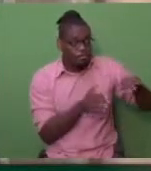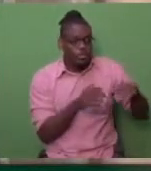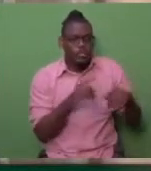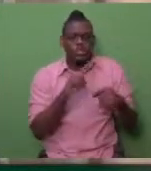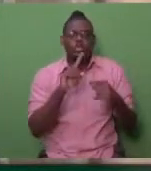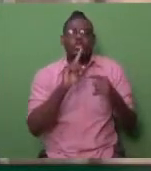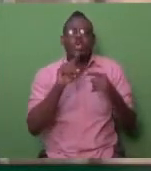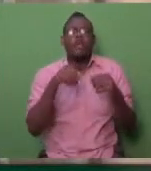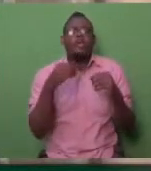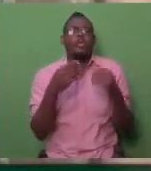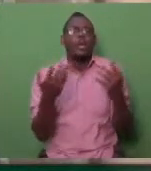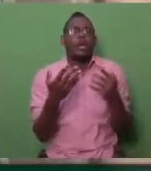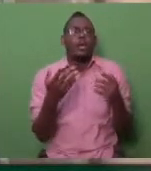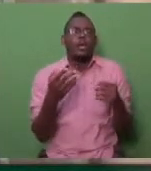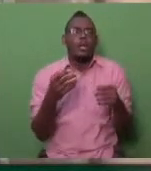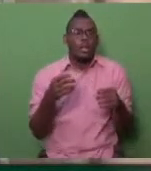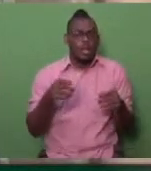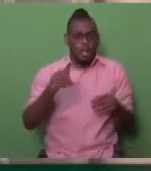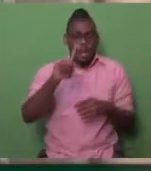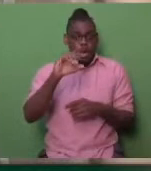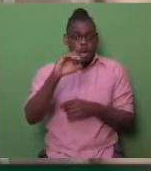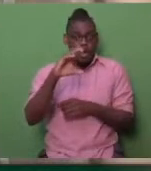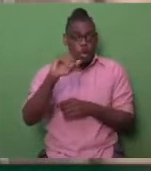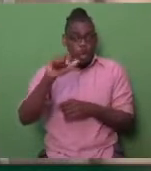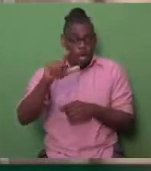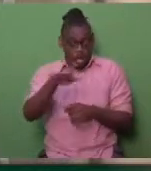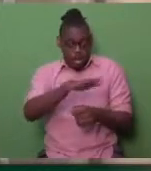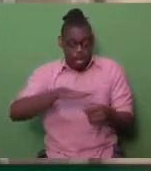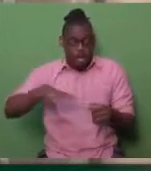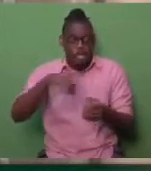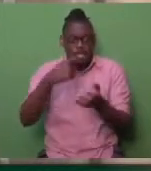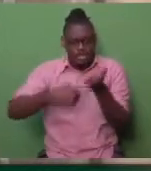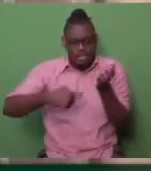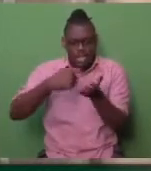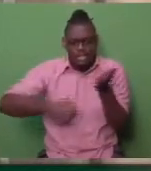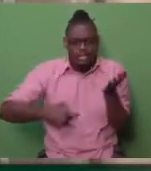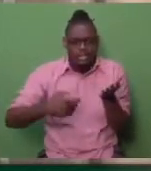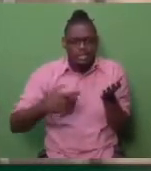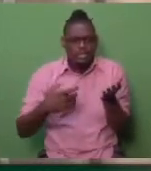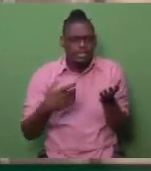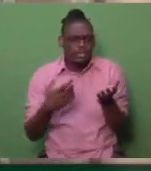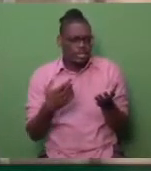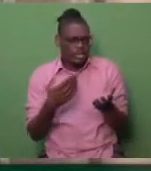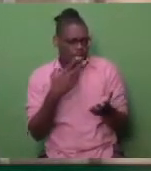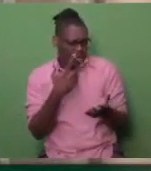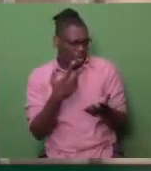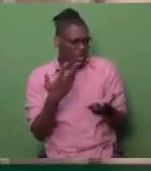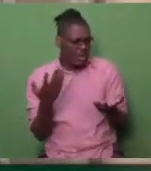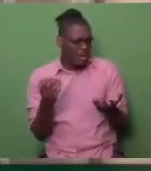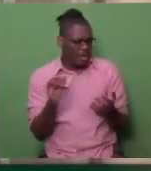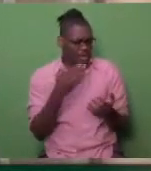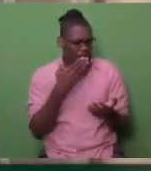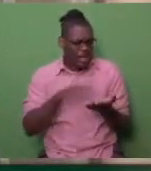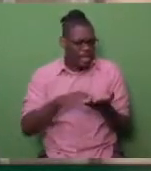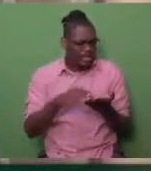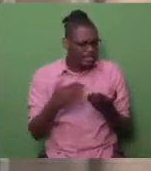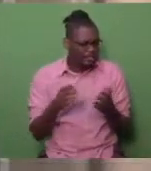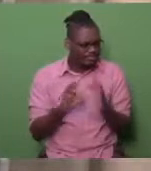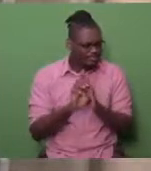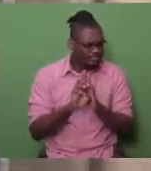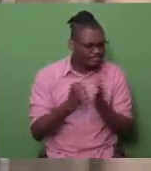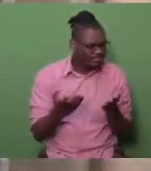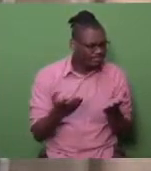Building institutions. Since when property tax is an institution? Maybe the minister can enlighten me in his winding